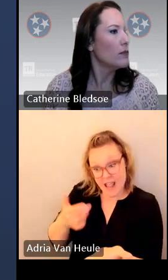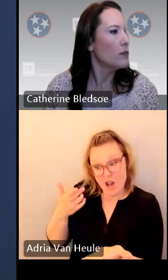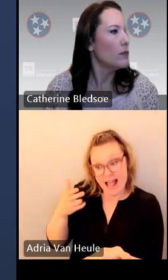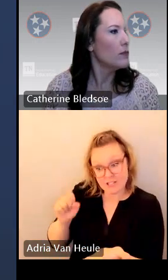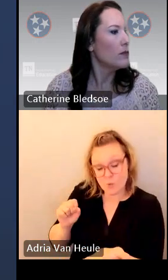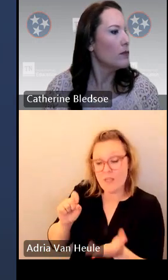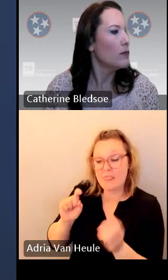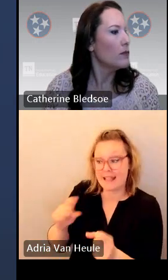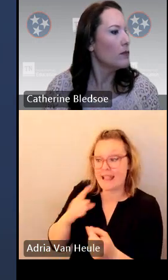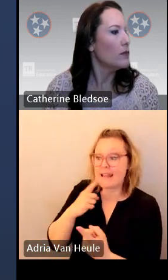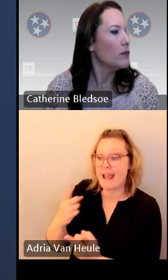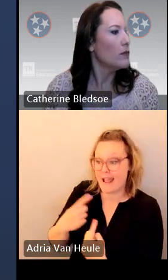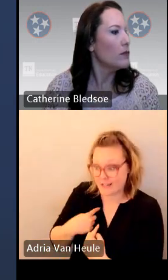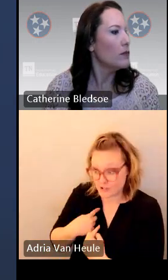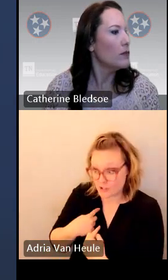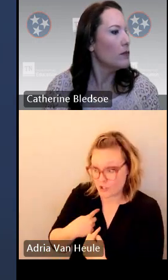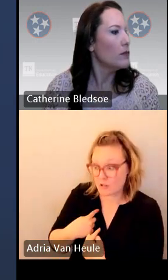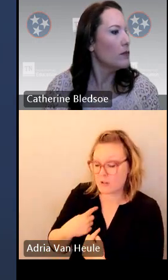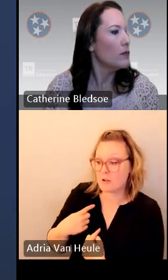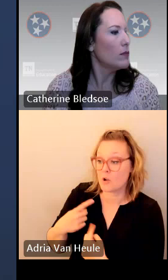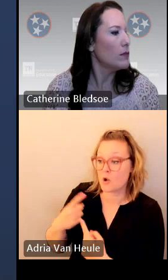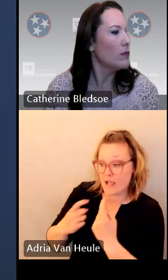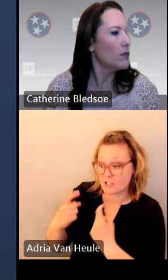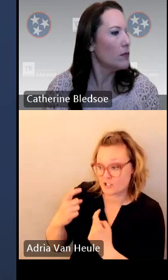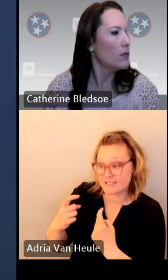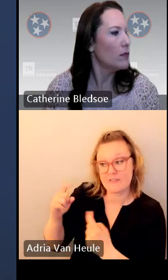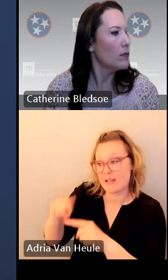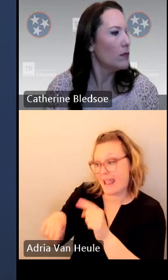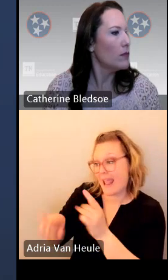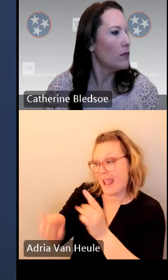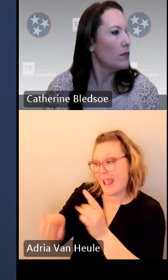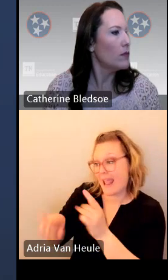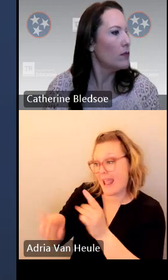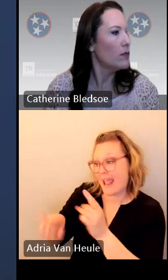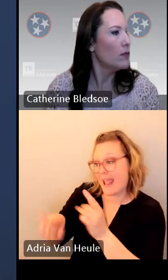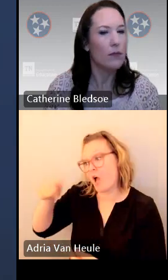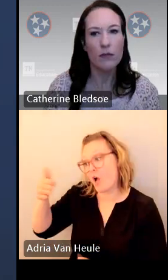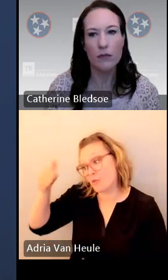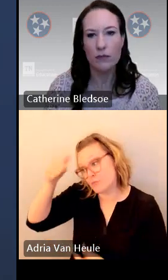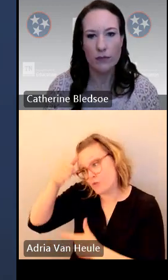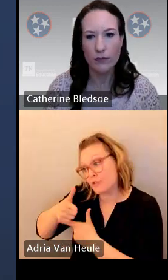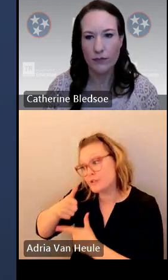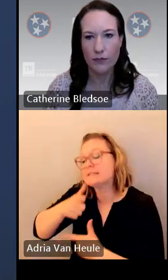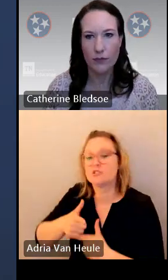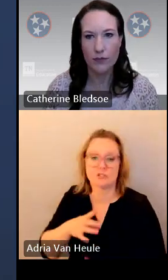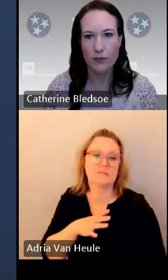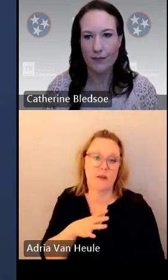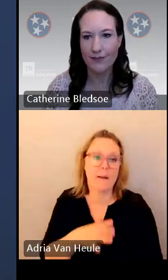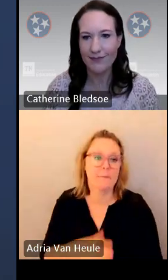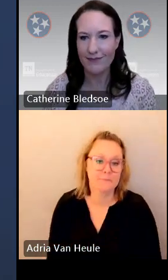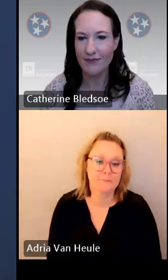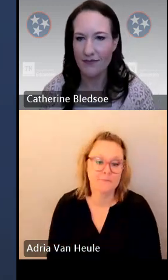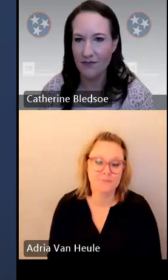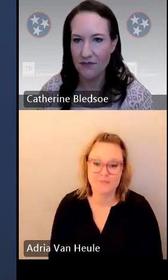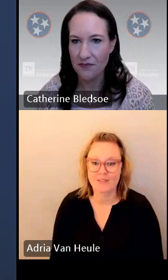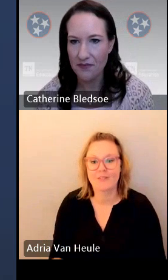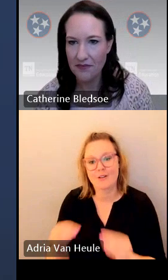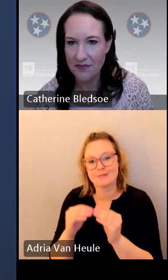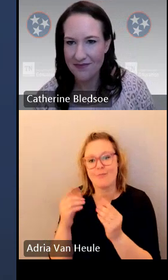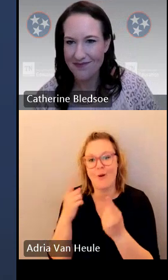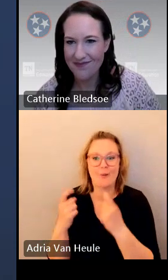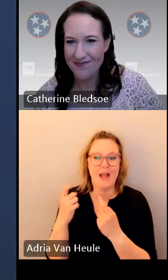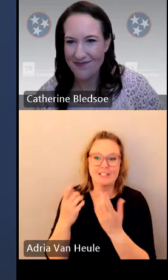student, if you're having trouble maybe reaching them. I think that's all the things I wrote down from questions so far. I'm sure there's some that keep coming in.